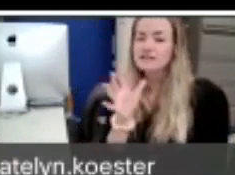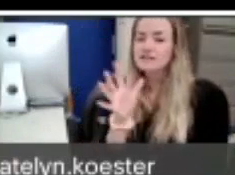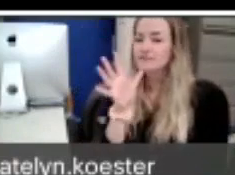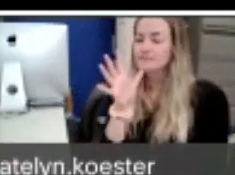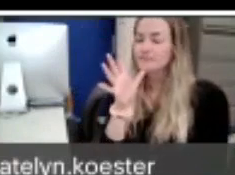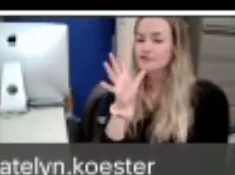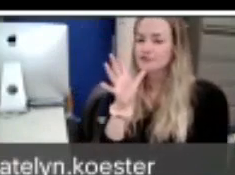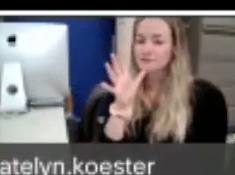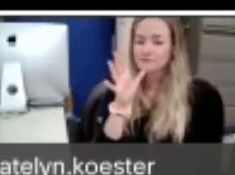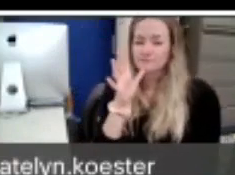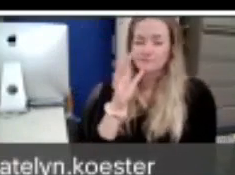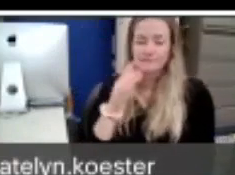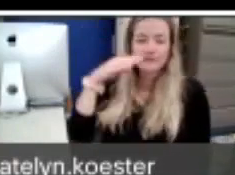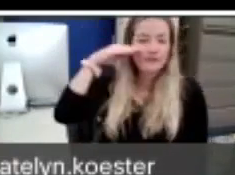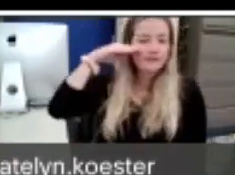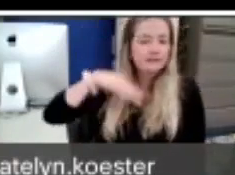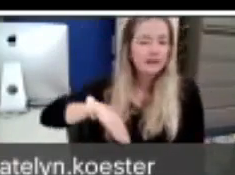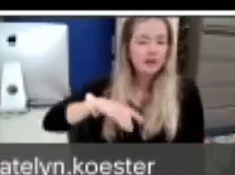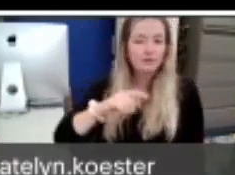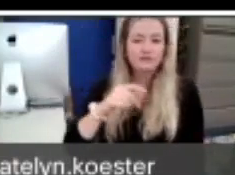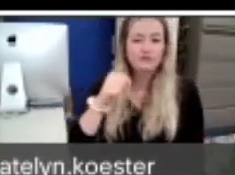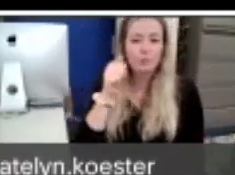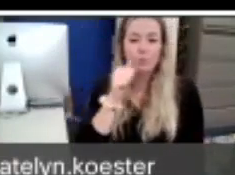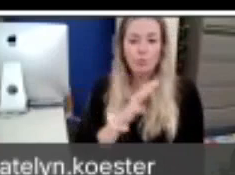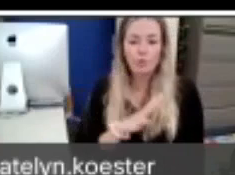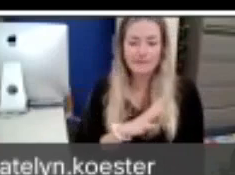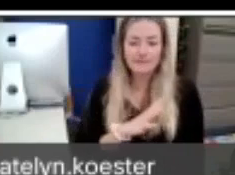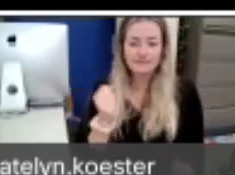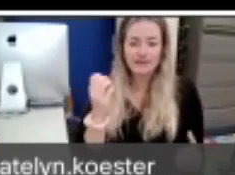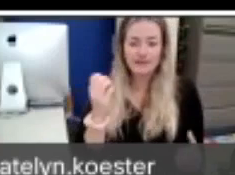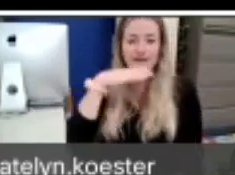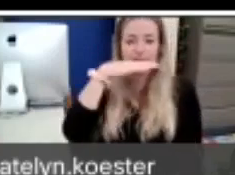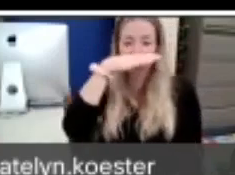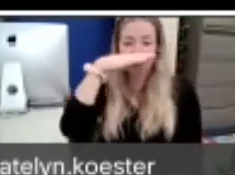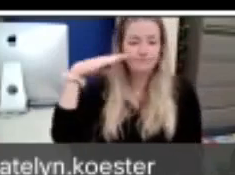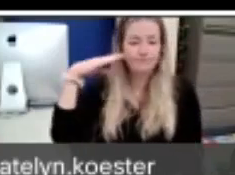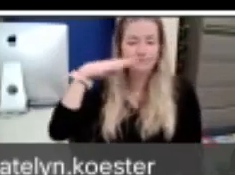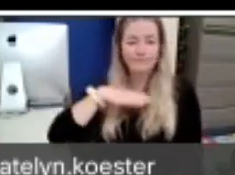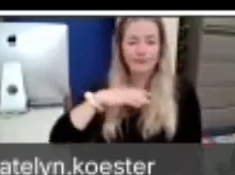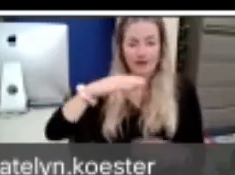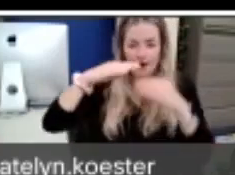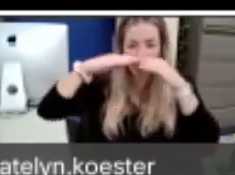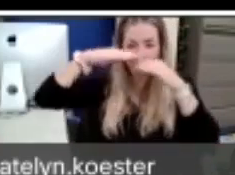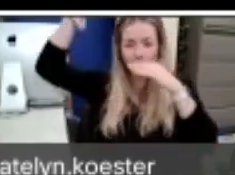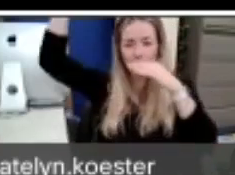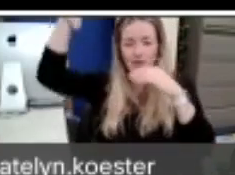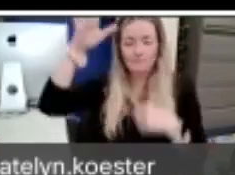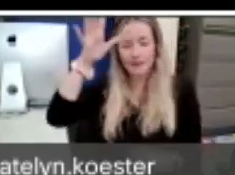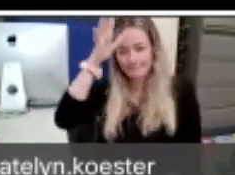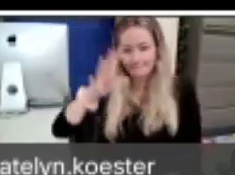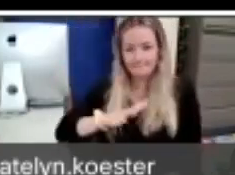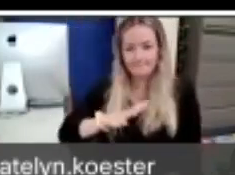Mother, on your chin, like mother or mom. So from the cheek down are feminine or female